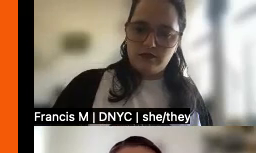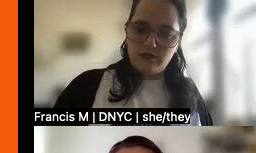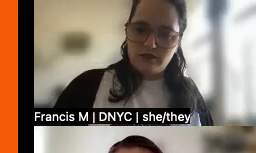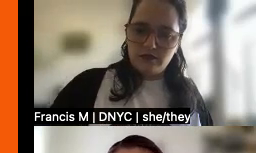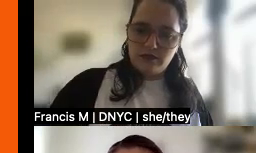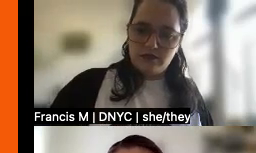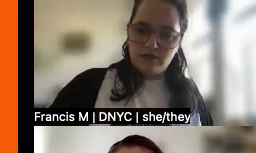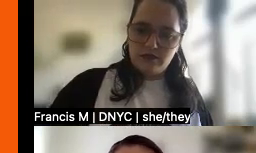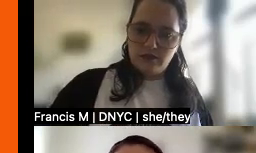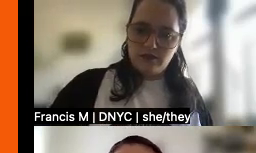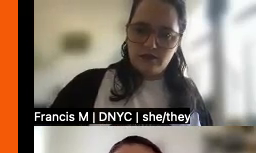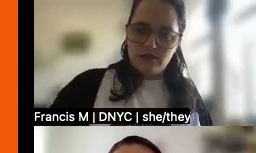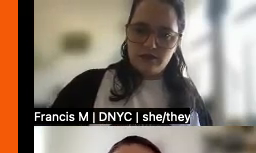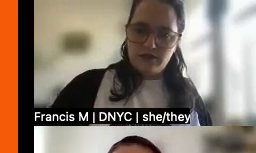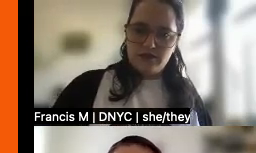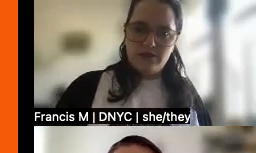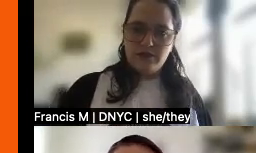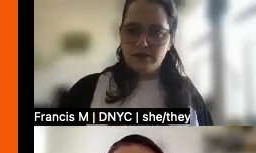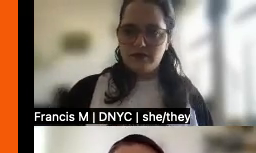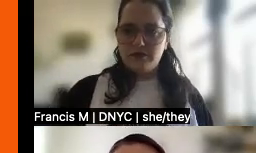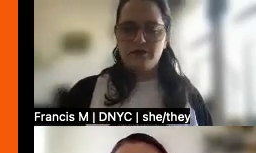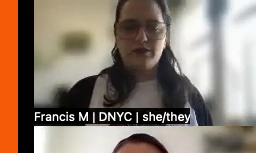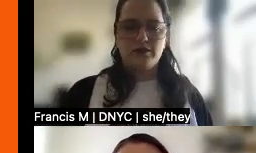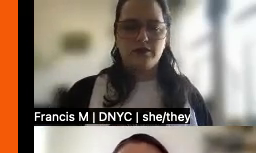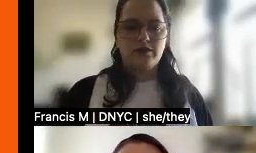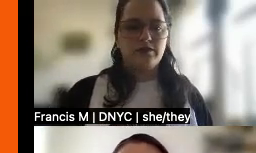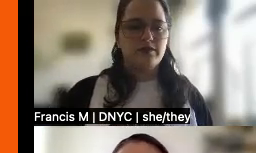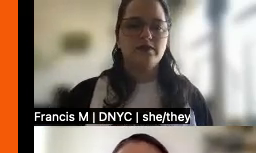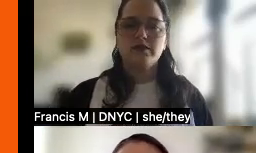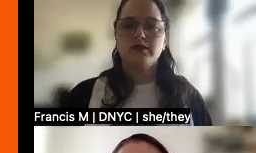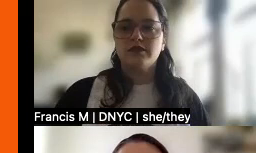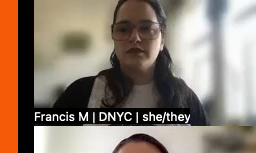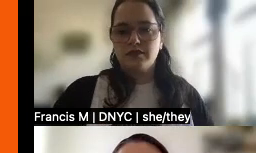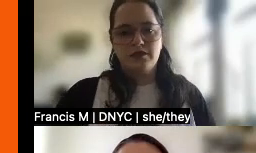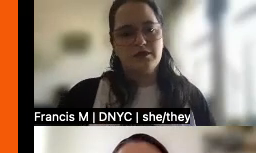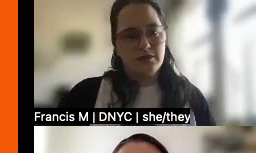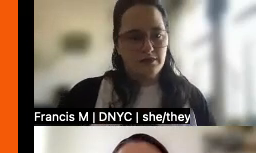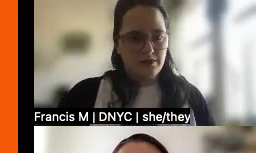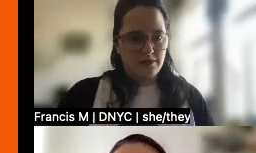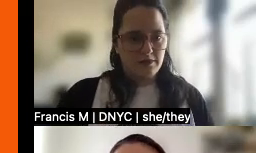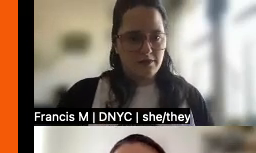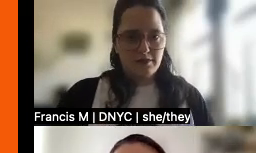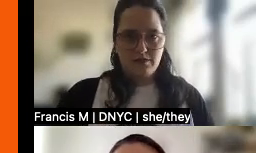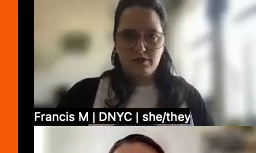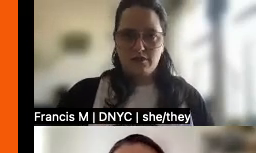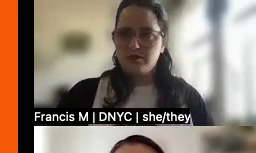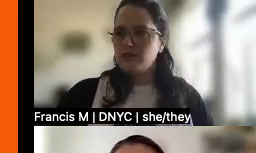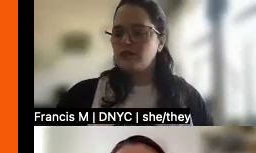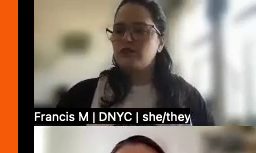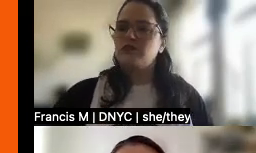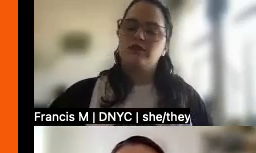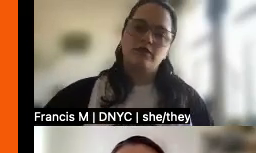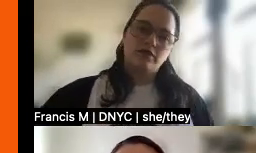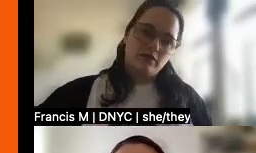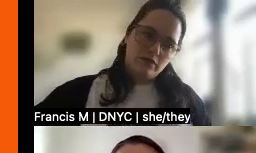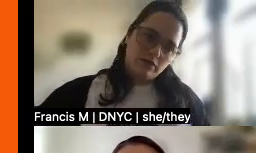Relief Fund, which was created in 2020 to mitigate the growing impact of the COVID-19